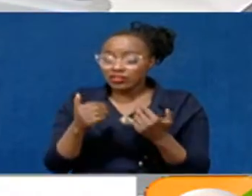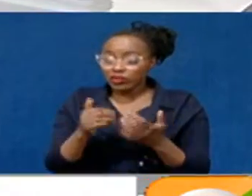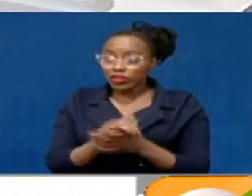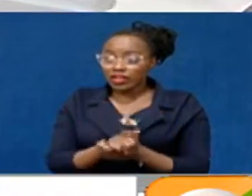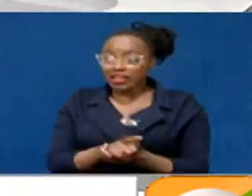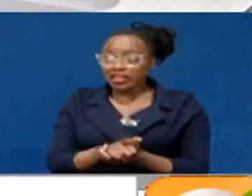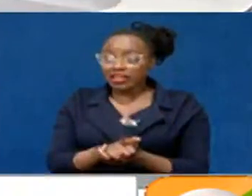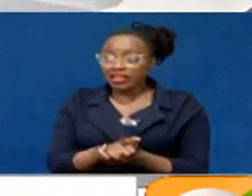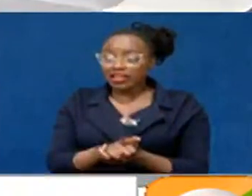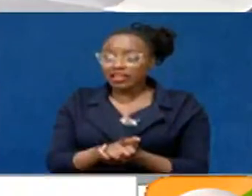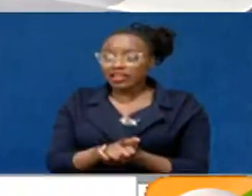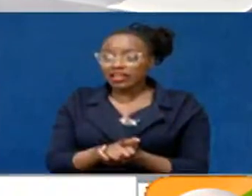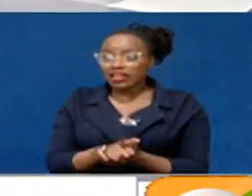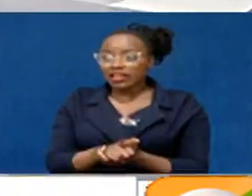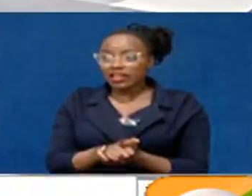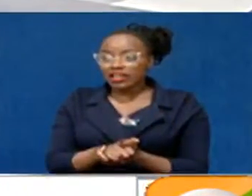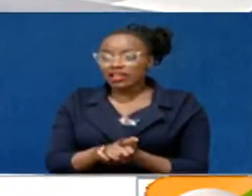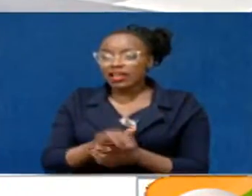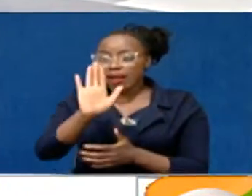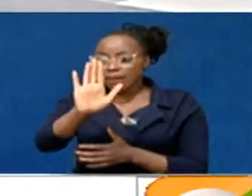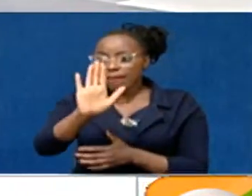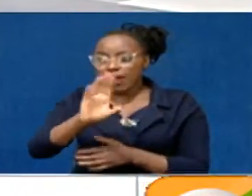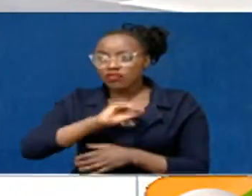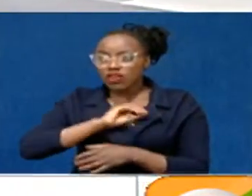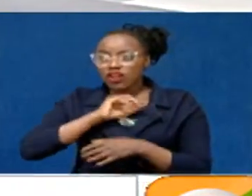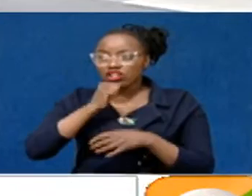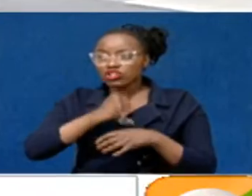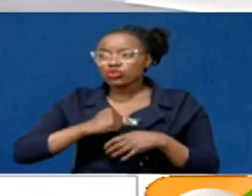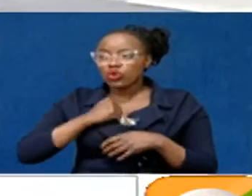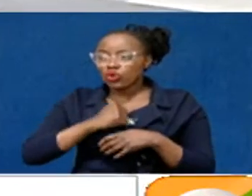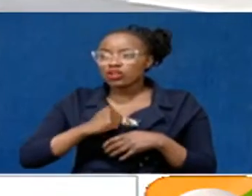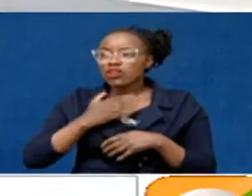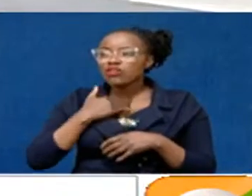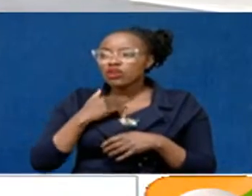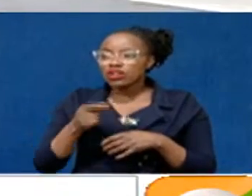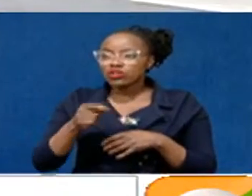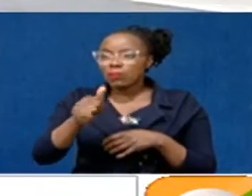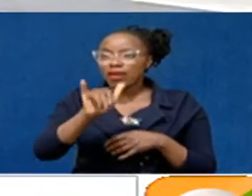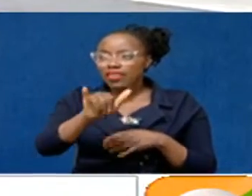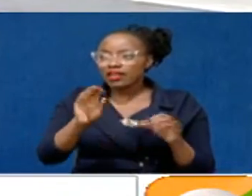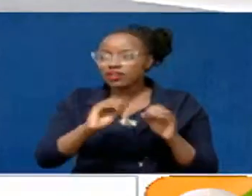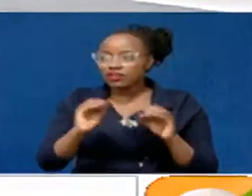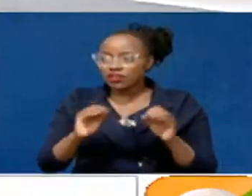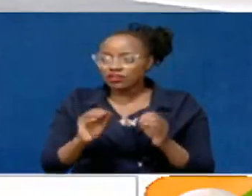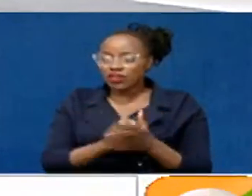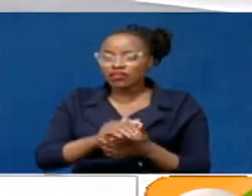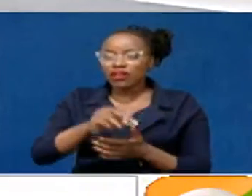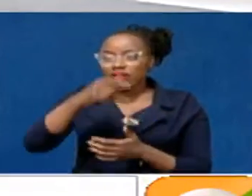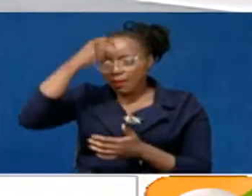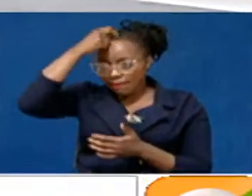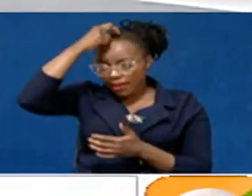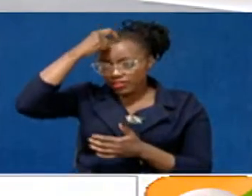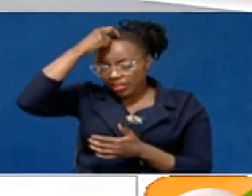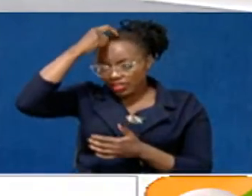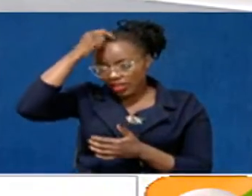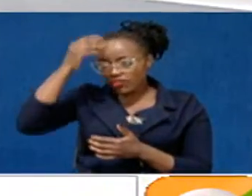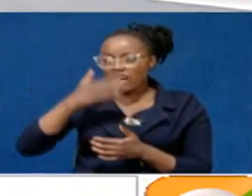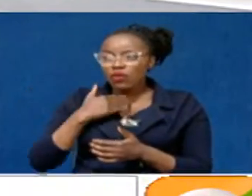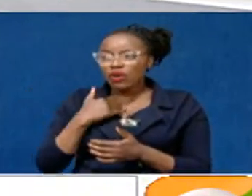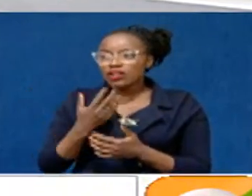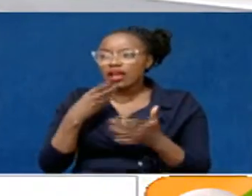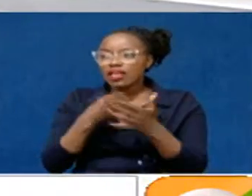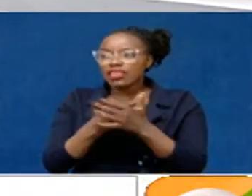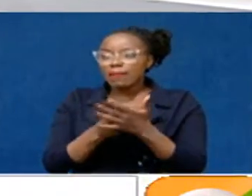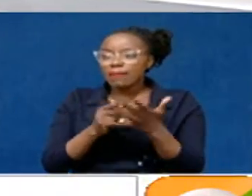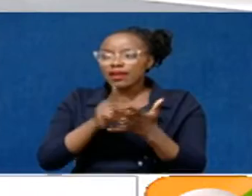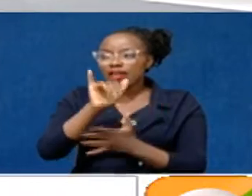It was patented. Wetangula. Niake. Okay, I'm sorry. I don't want to pay off. Yeah, Moses was Masika Wetangula. I do not certainly have the